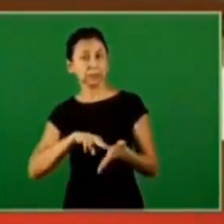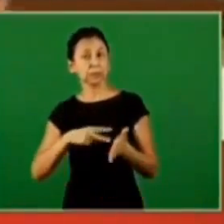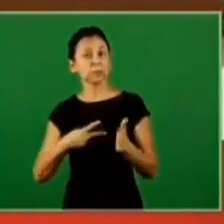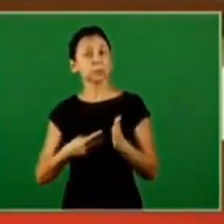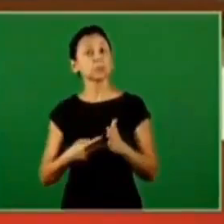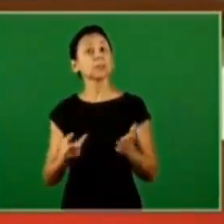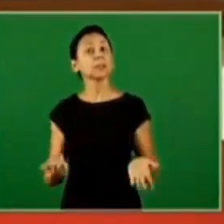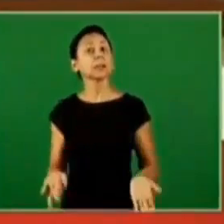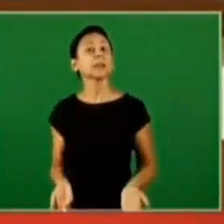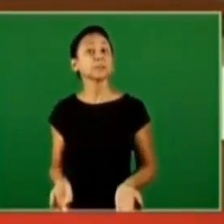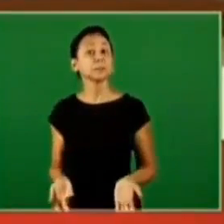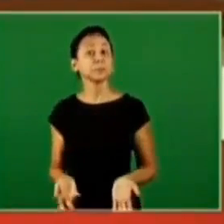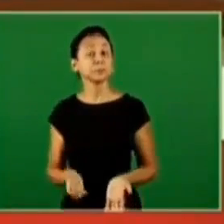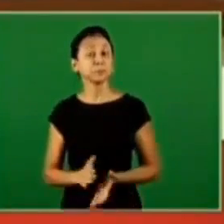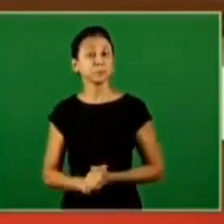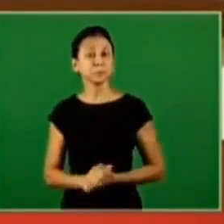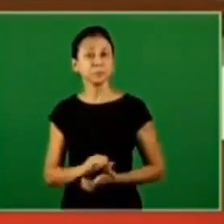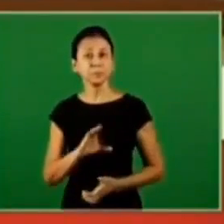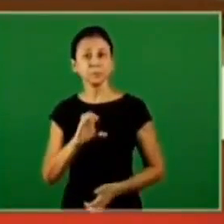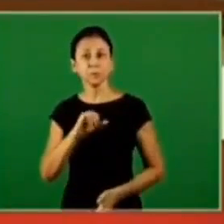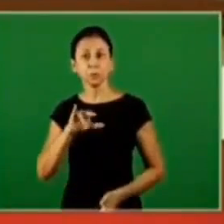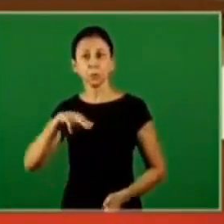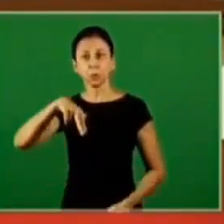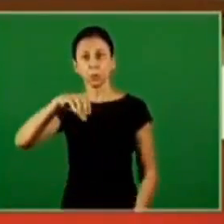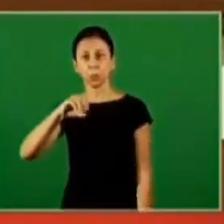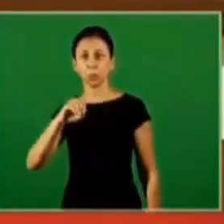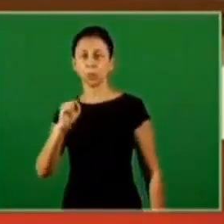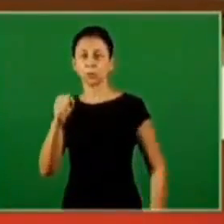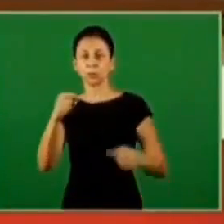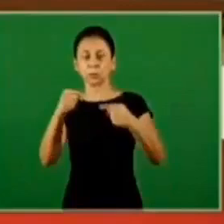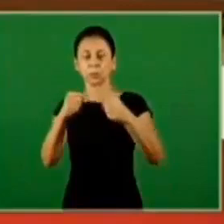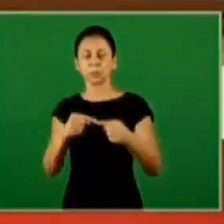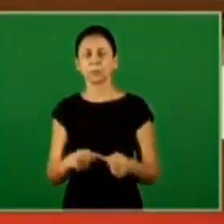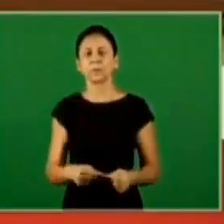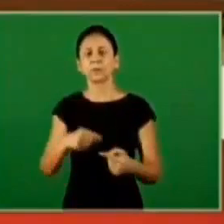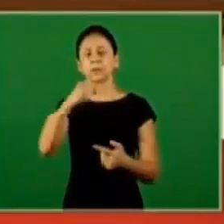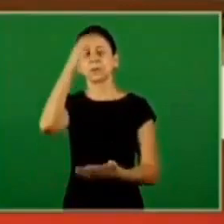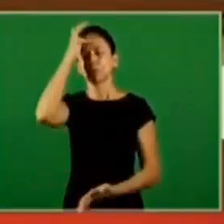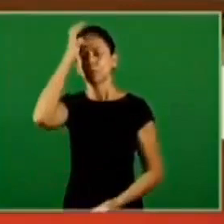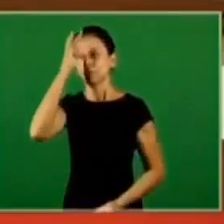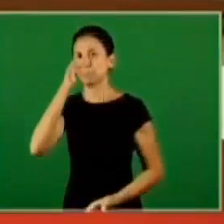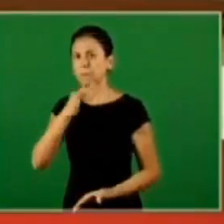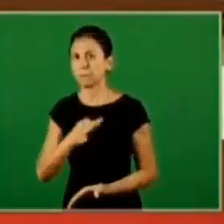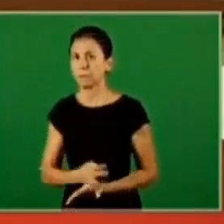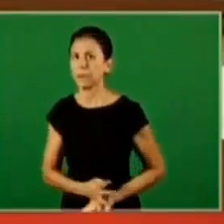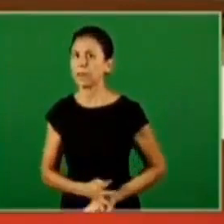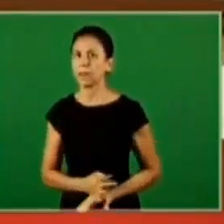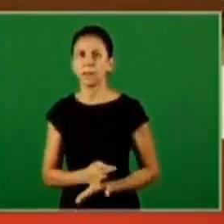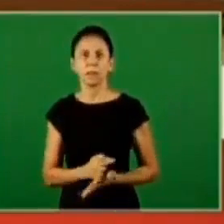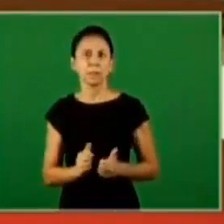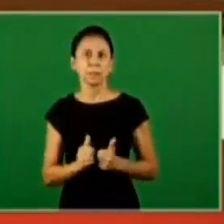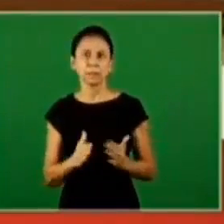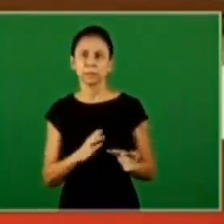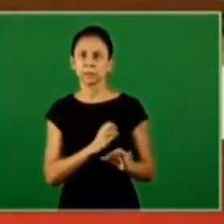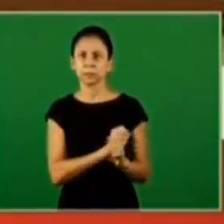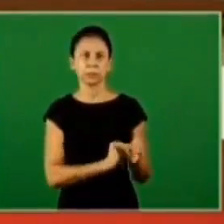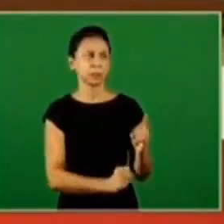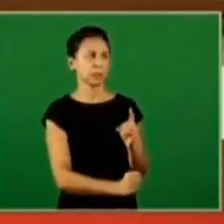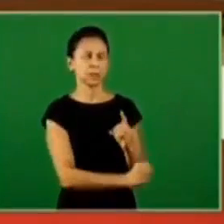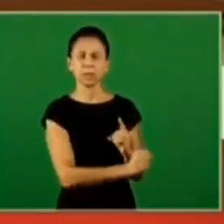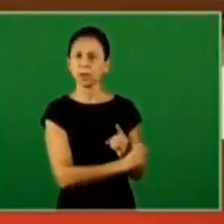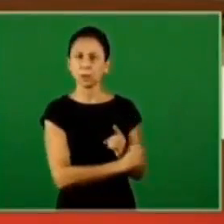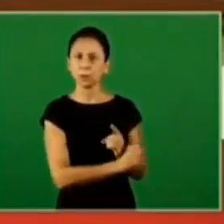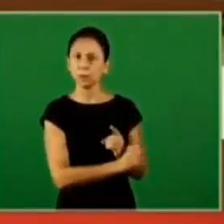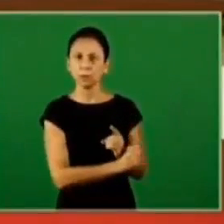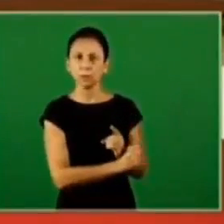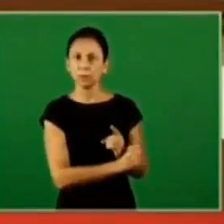us is different of the word koinos, because koinos related to faith, is not related to the social beginning. You see